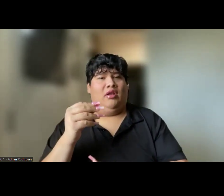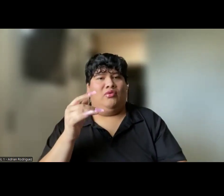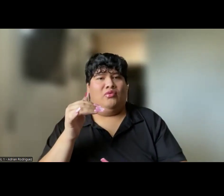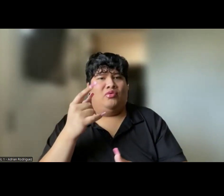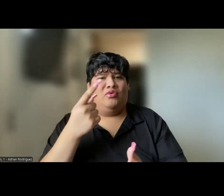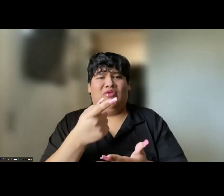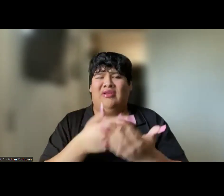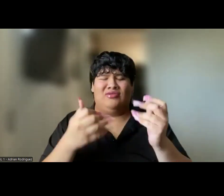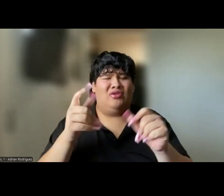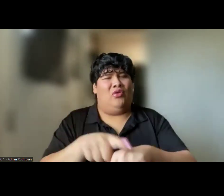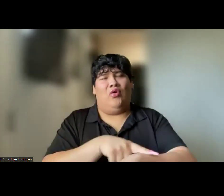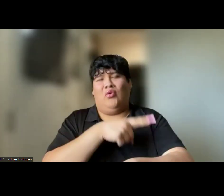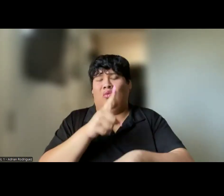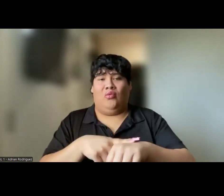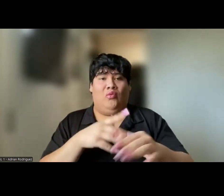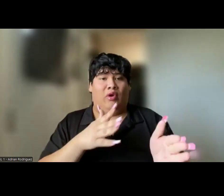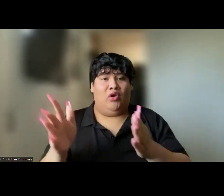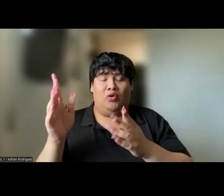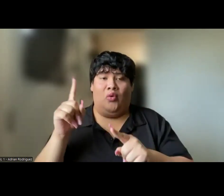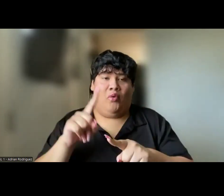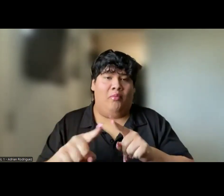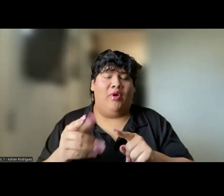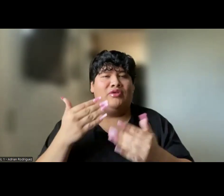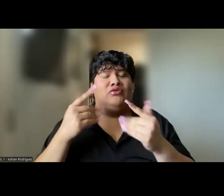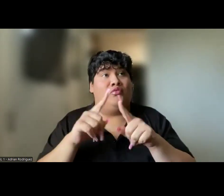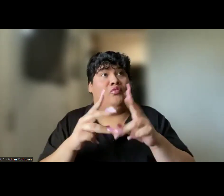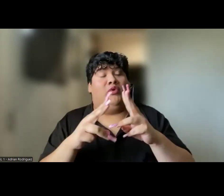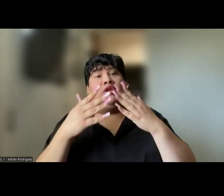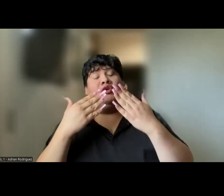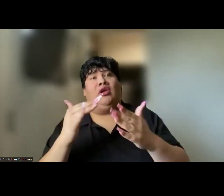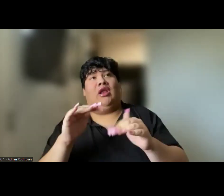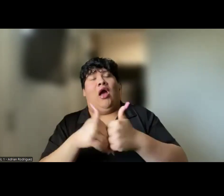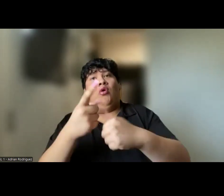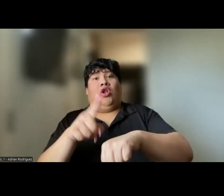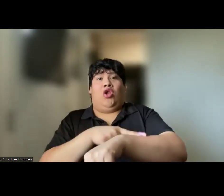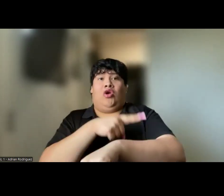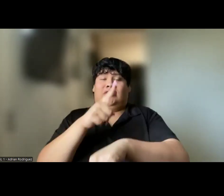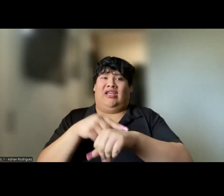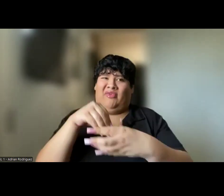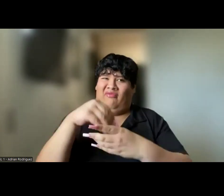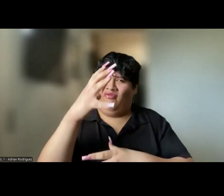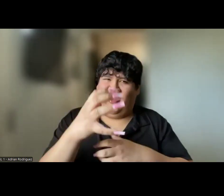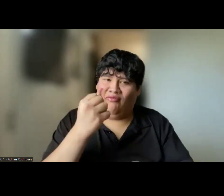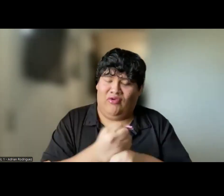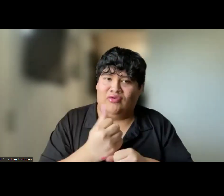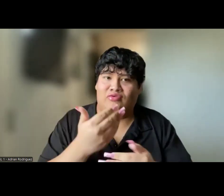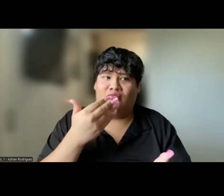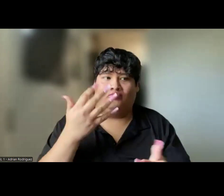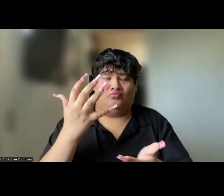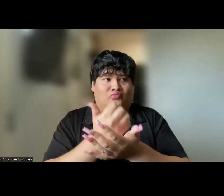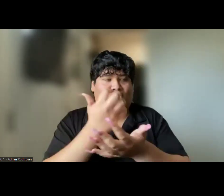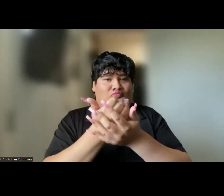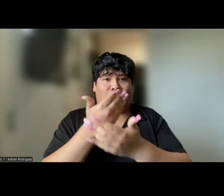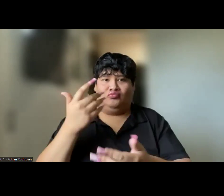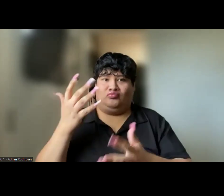Obviously, still a long way to go, but it really is remarkable how far we've come in 5 short years. The work that we've